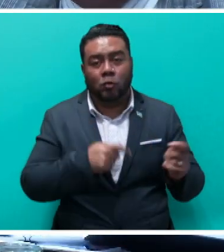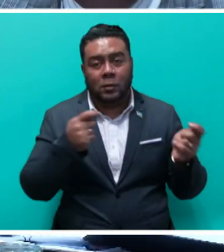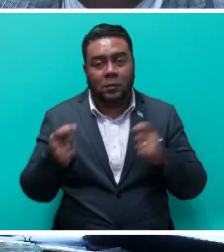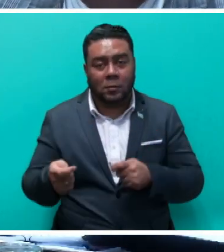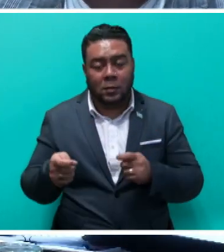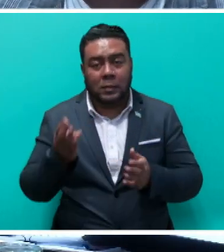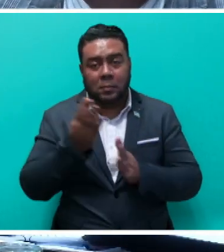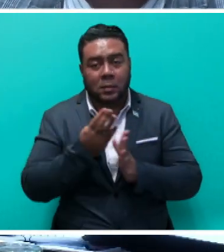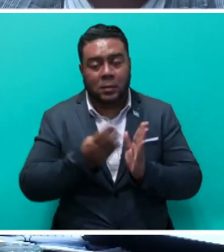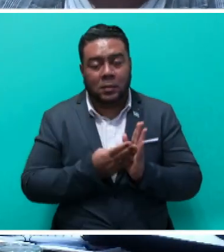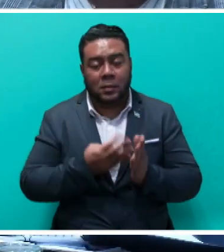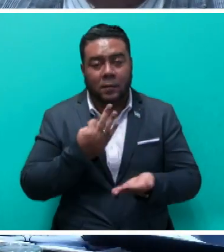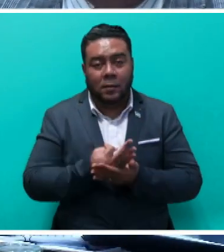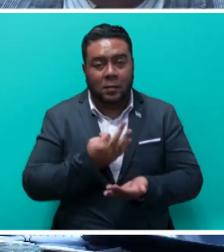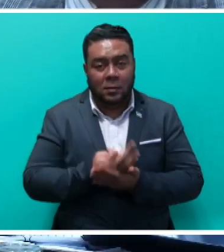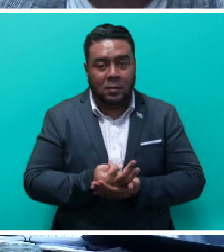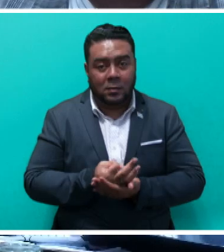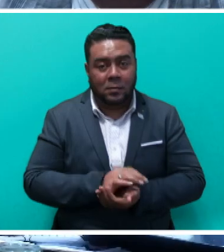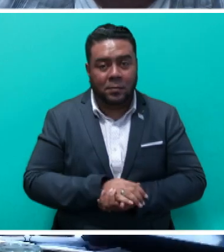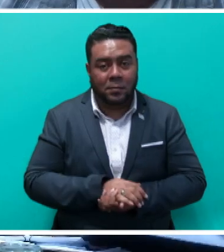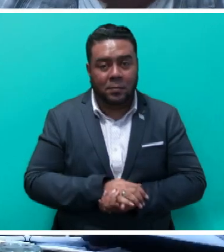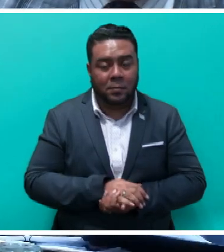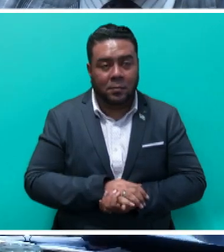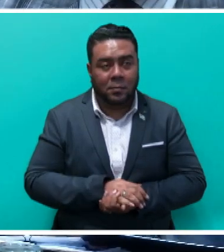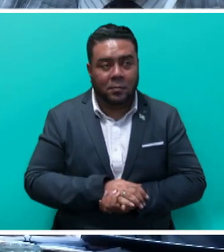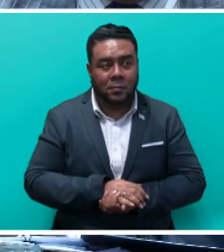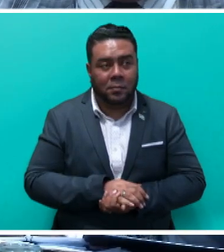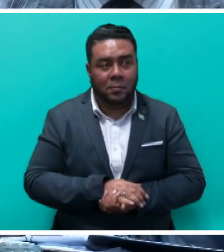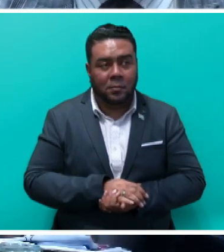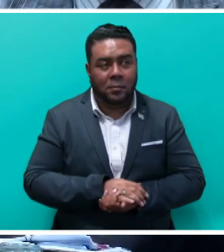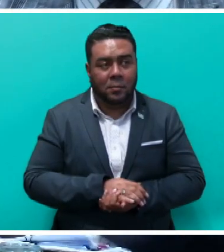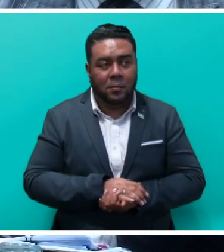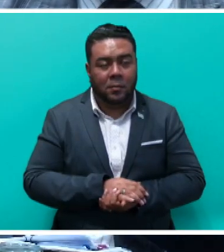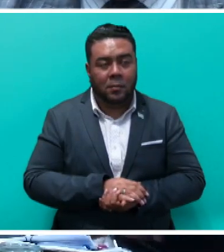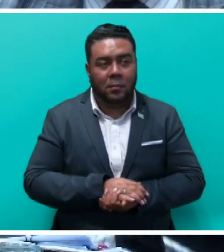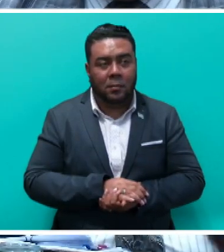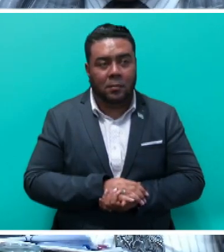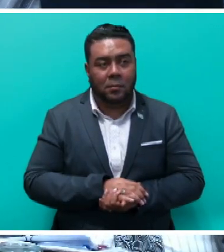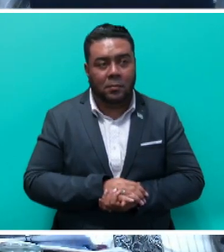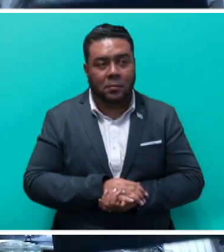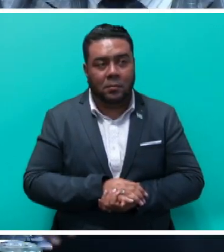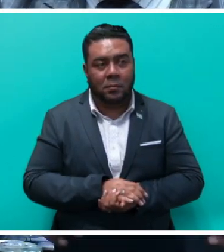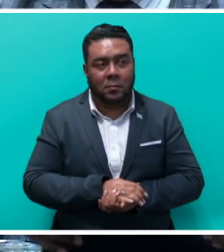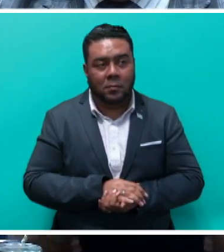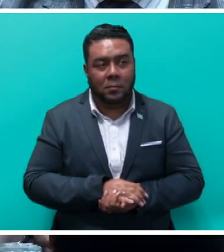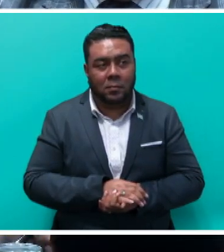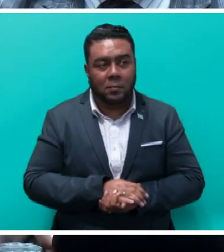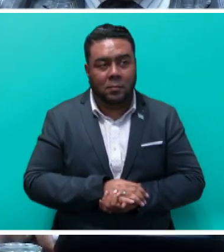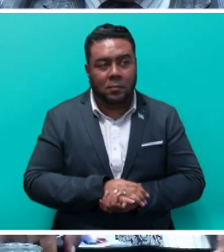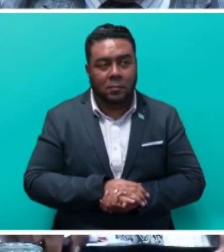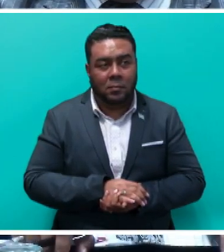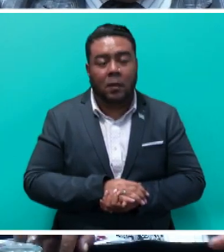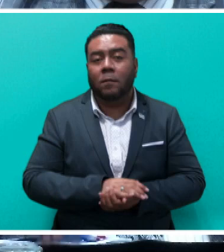budgeted funds within the agency's head of appropriation. For example, under Section 16 of the Financial Management